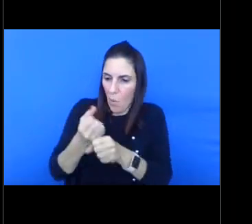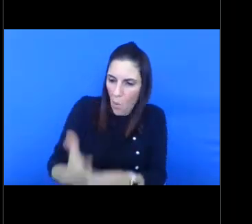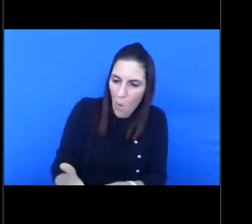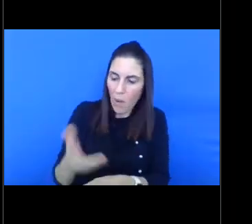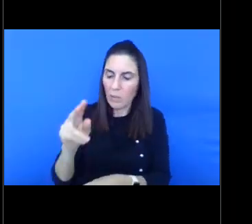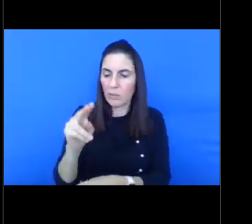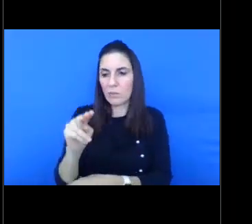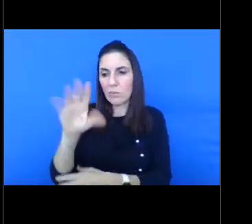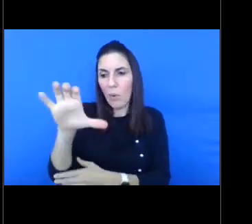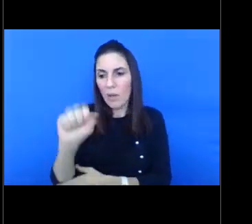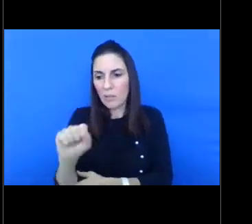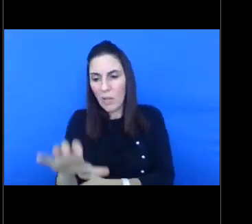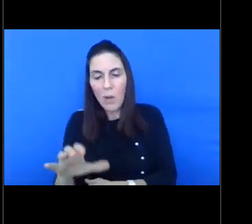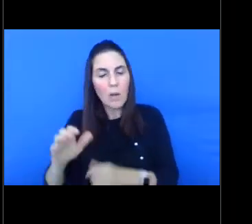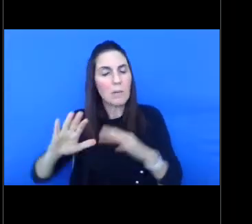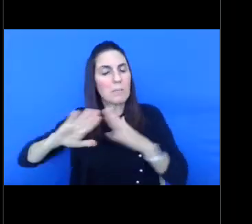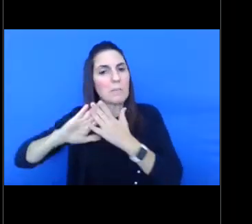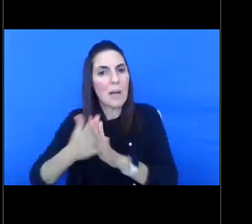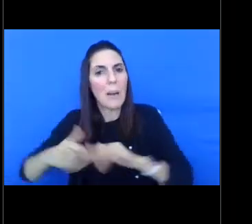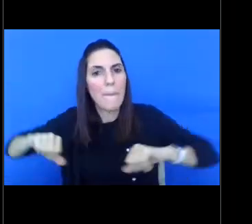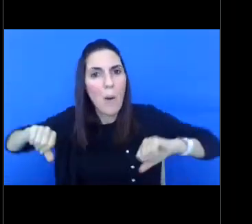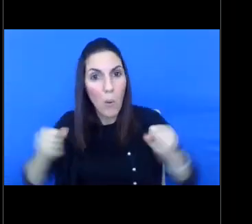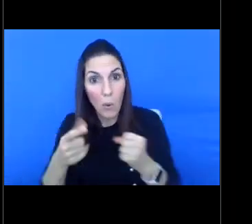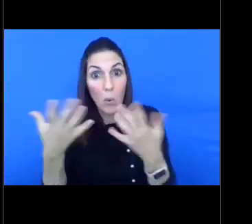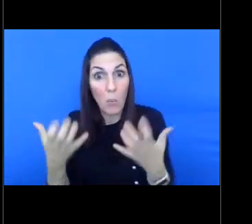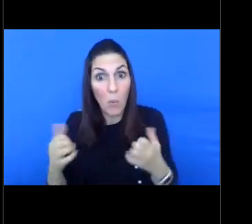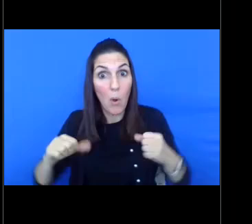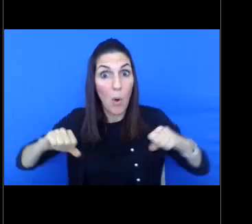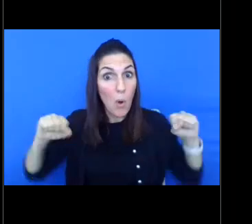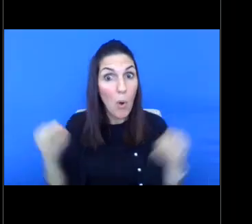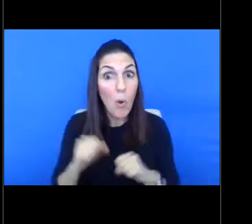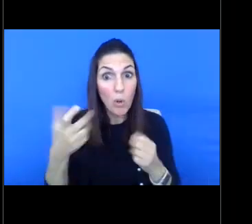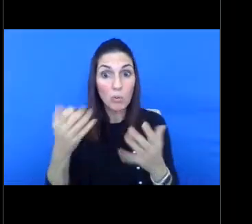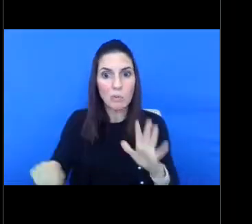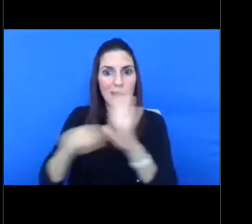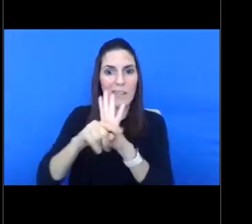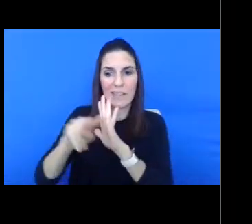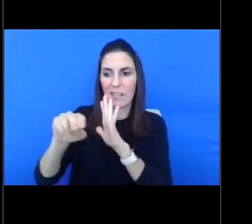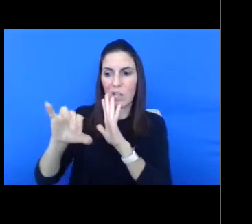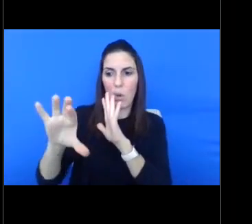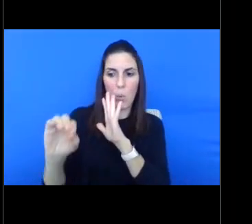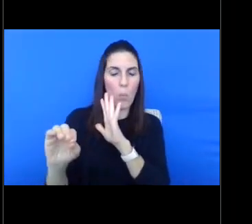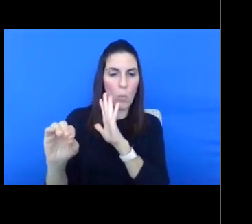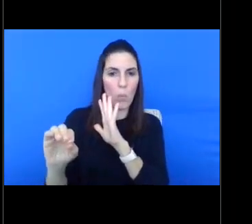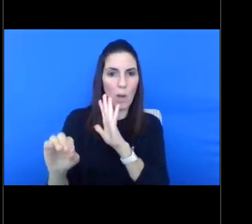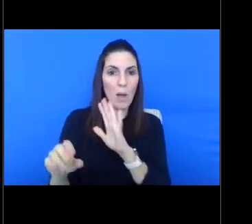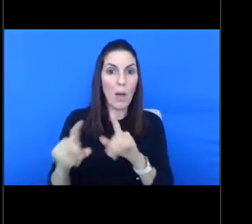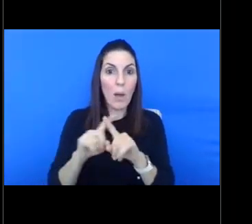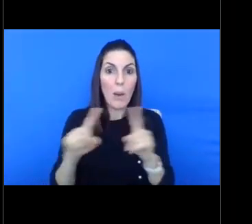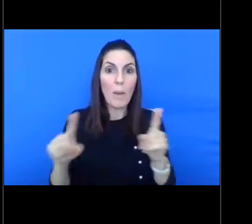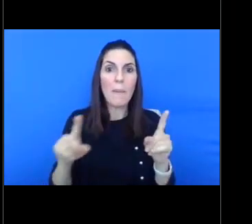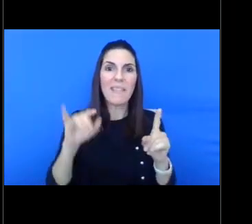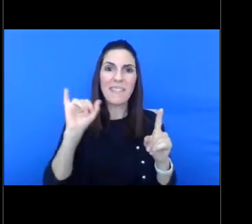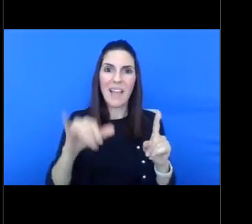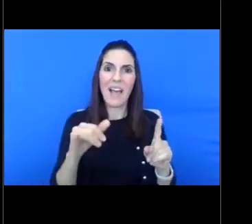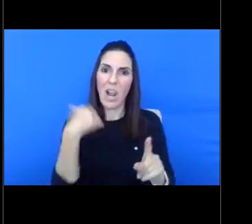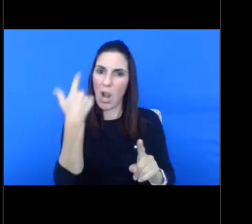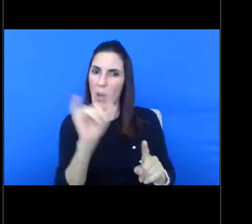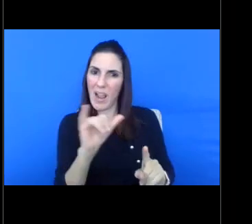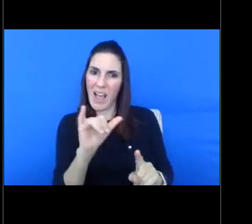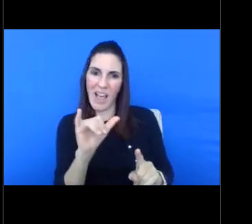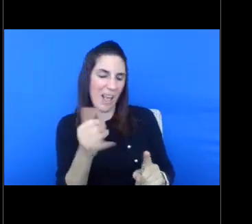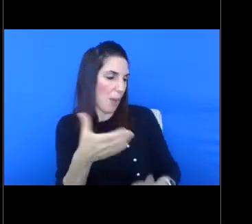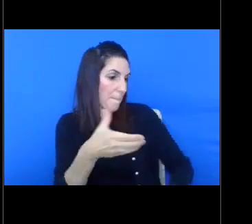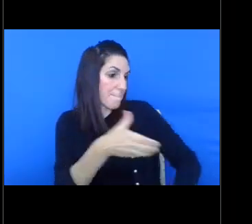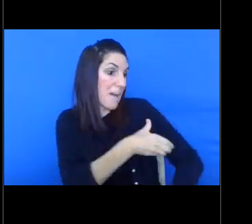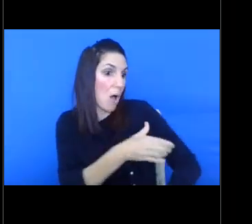want snow, you want cold temperatures, then you want a negative phase of the NAO. Here's what the power of the NAO does